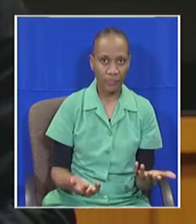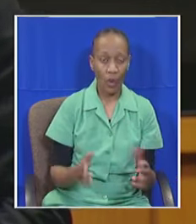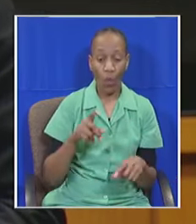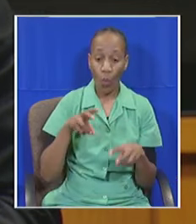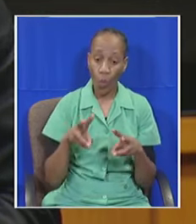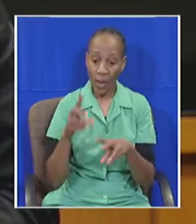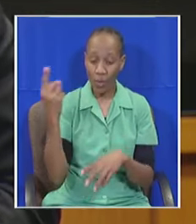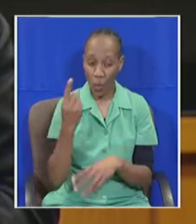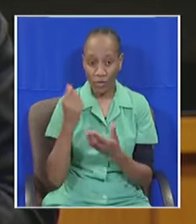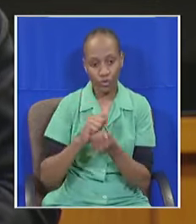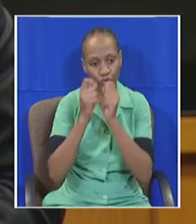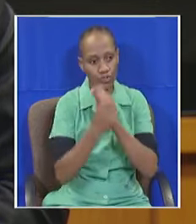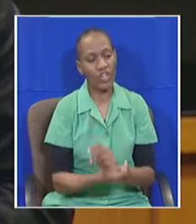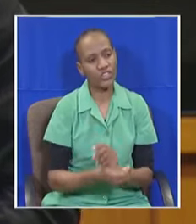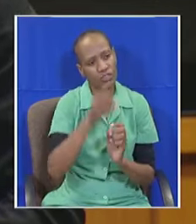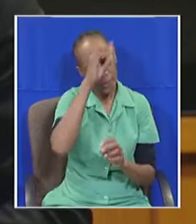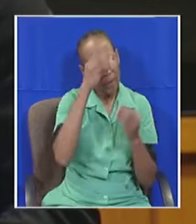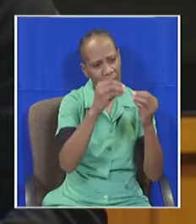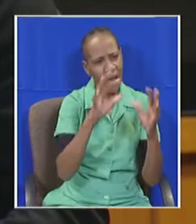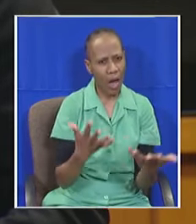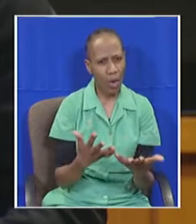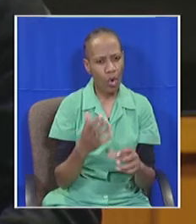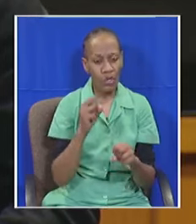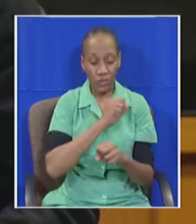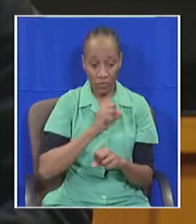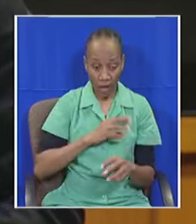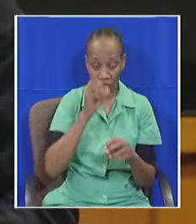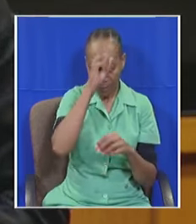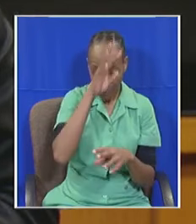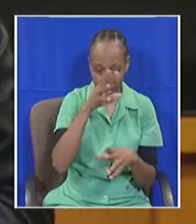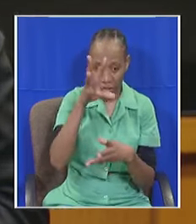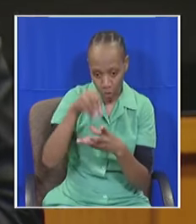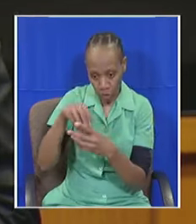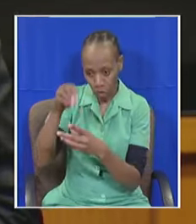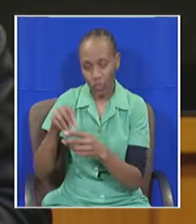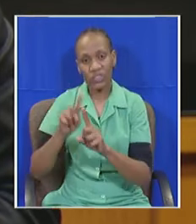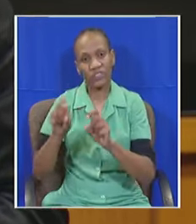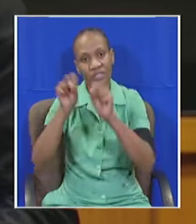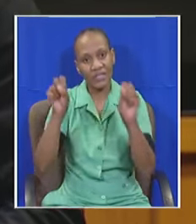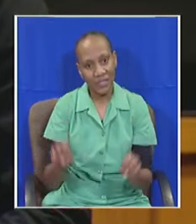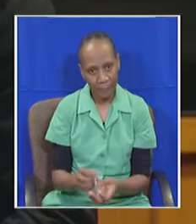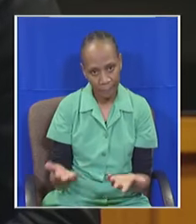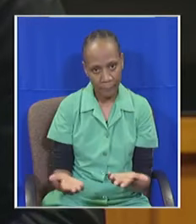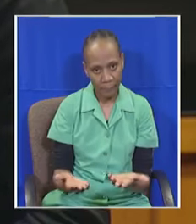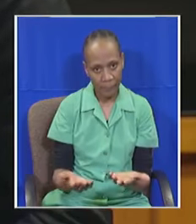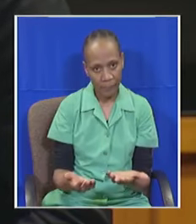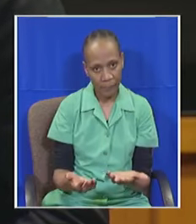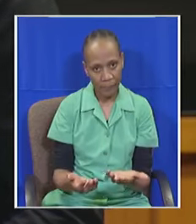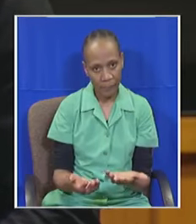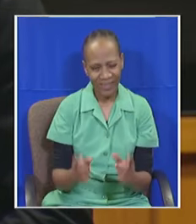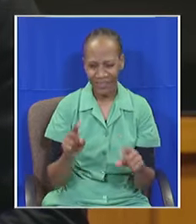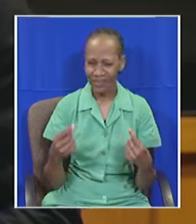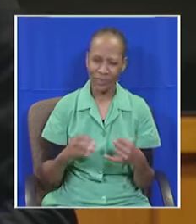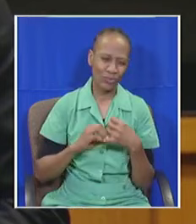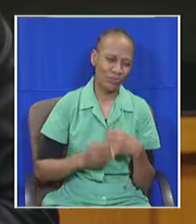diversifying the mining sector would be to bring mine workers into mining schemes. It's pointless to try and